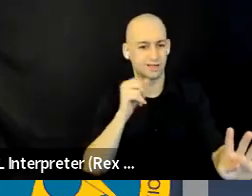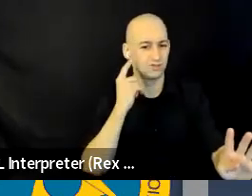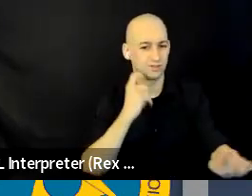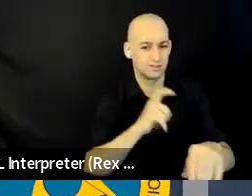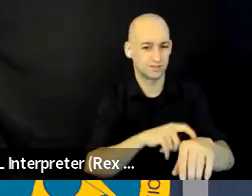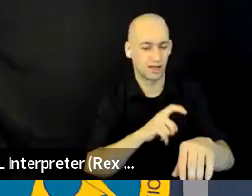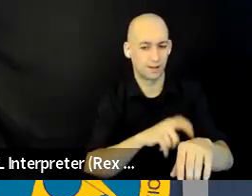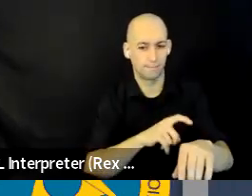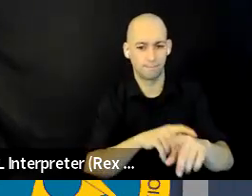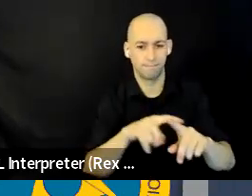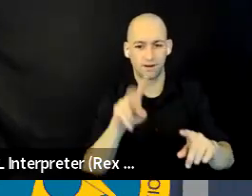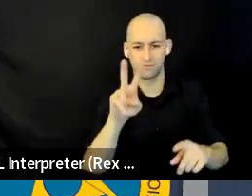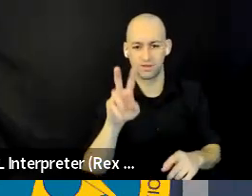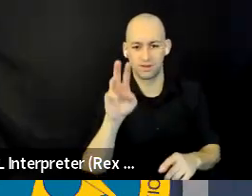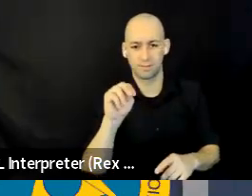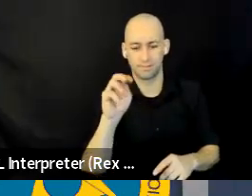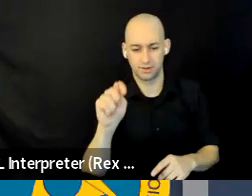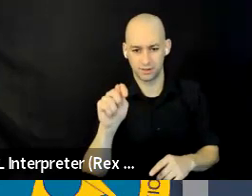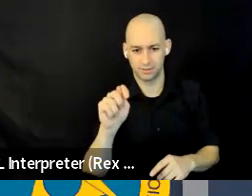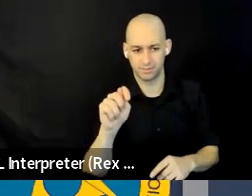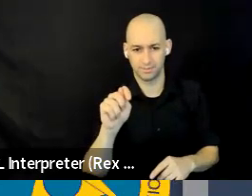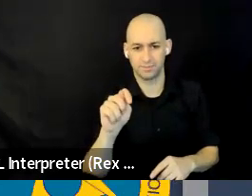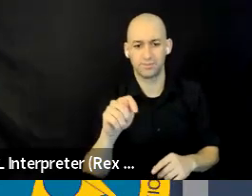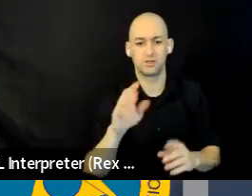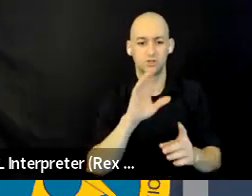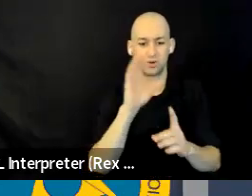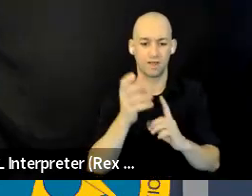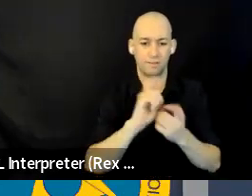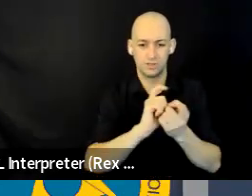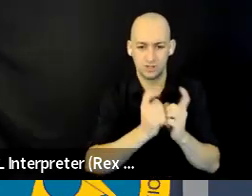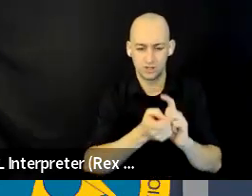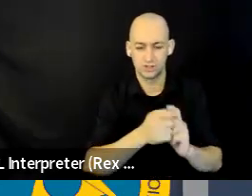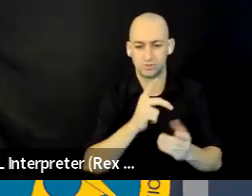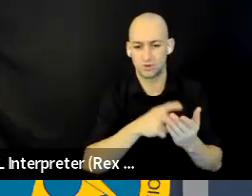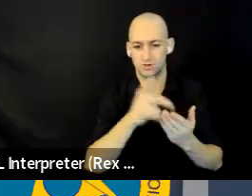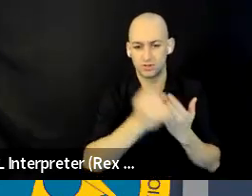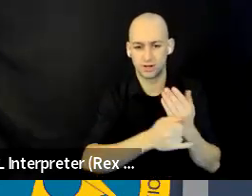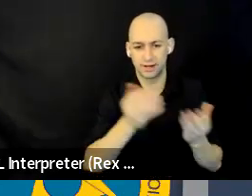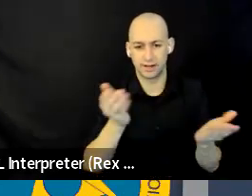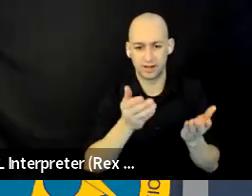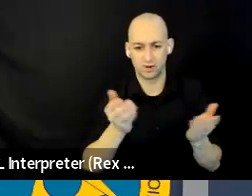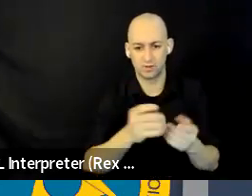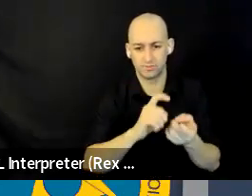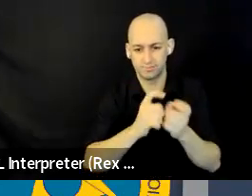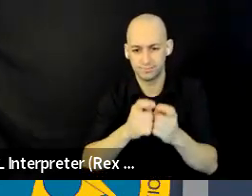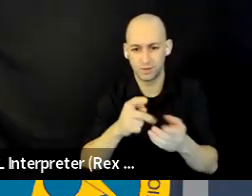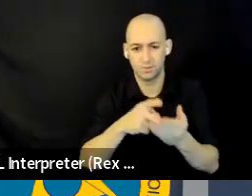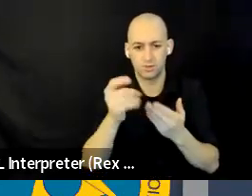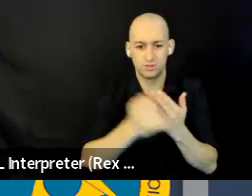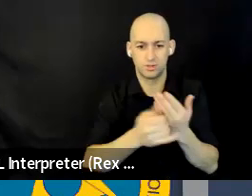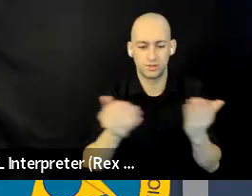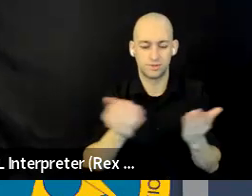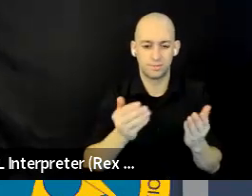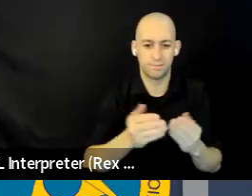but VMT. So we have a climate change project here, a climate adaptation project that also